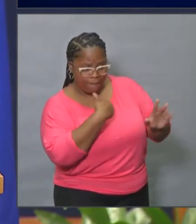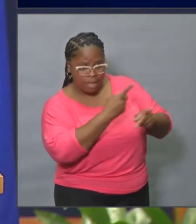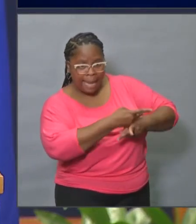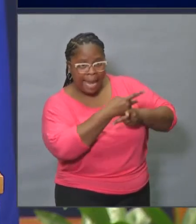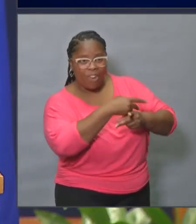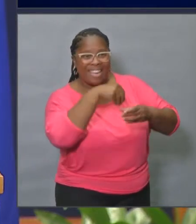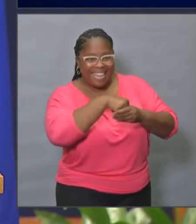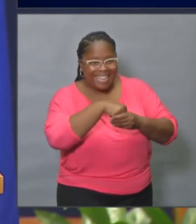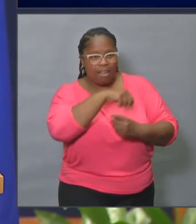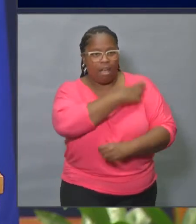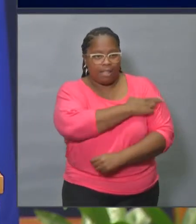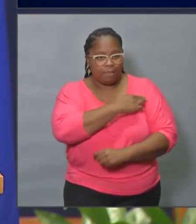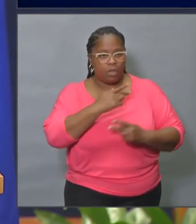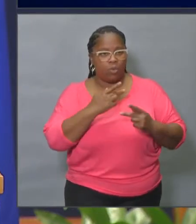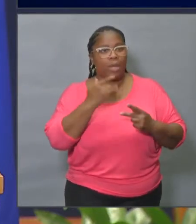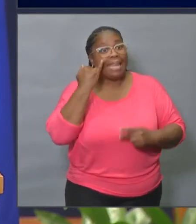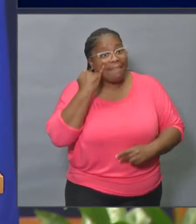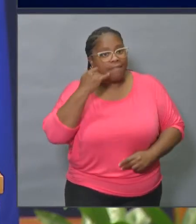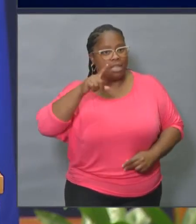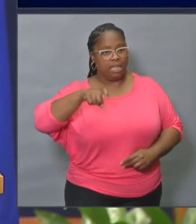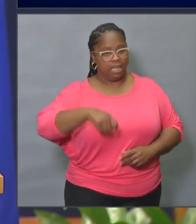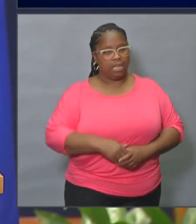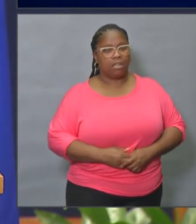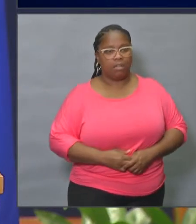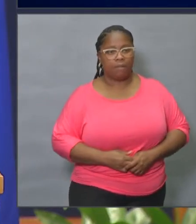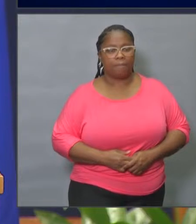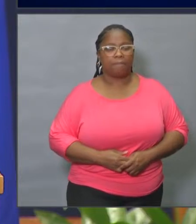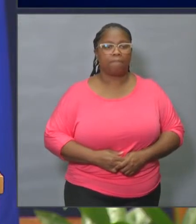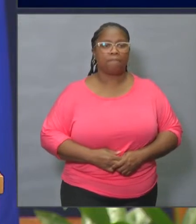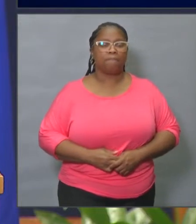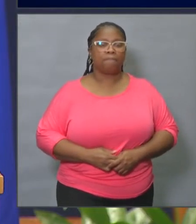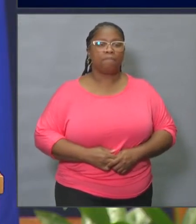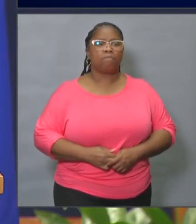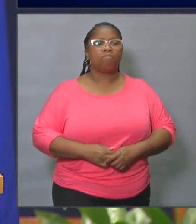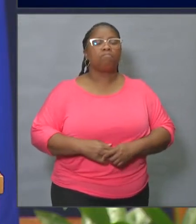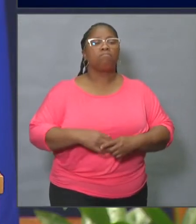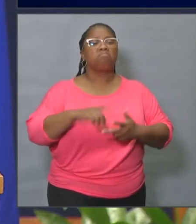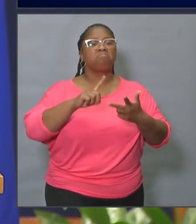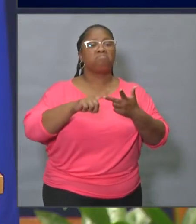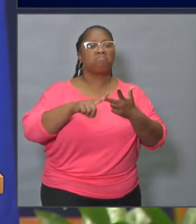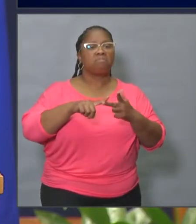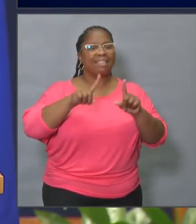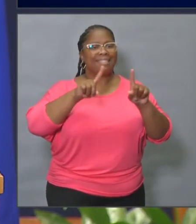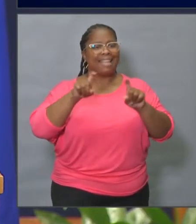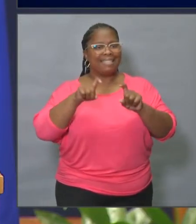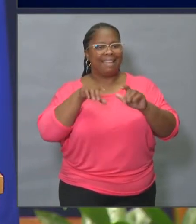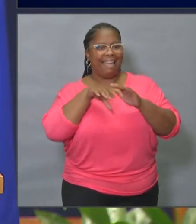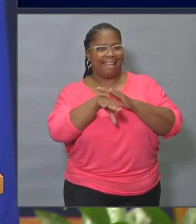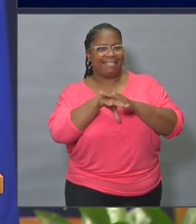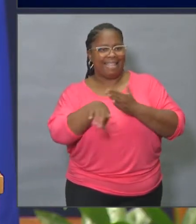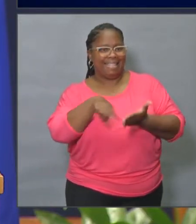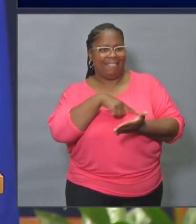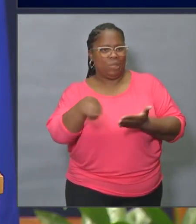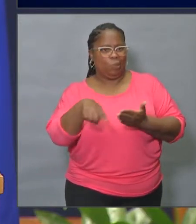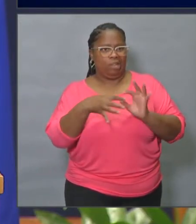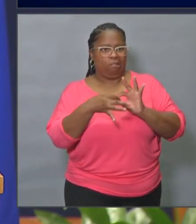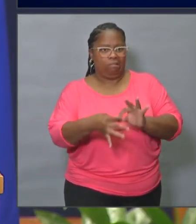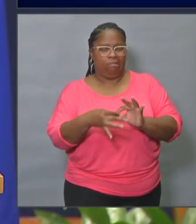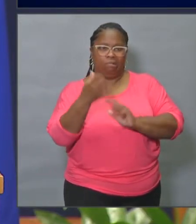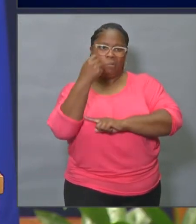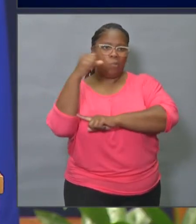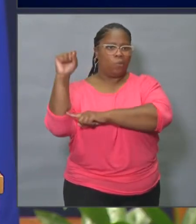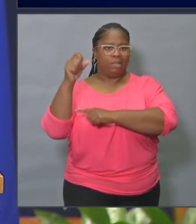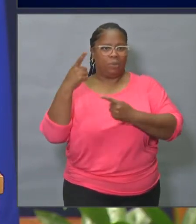hospital setting if they need it. I also want to comment briefly on testing access this week in light of the